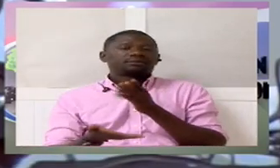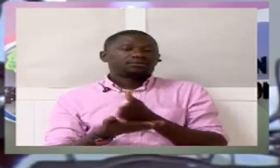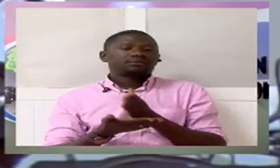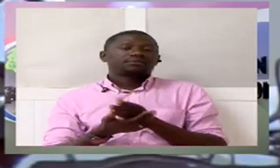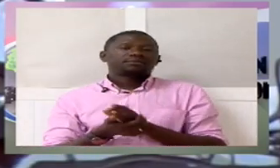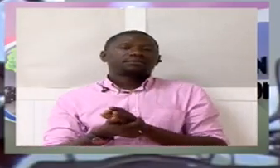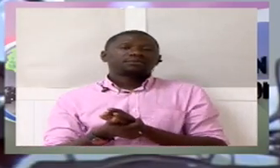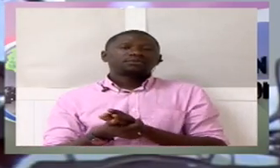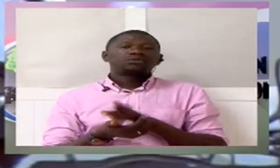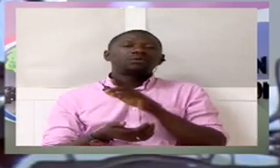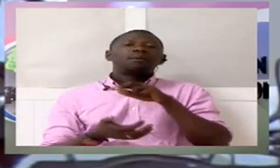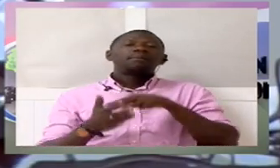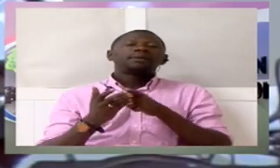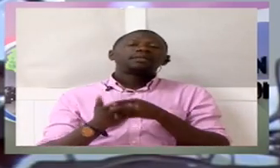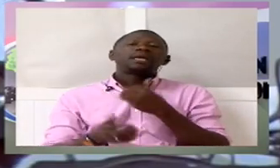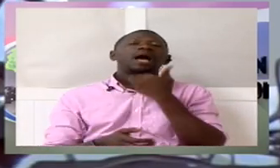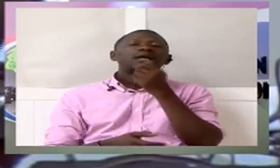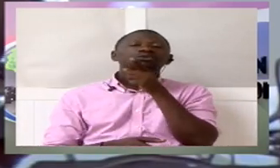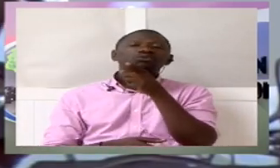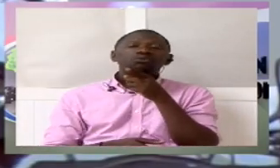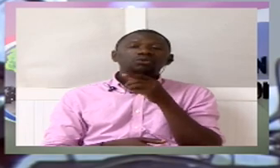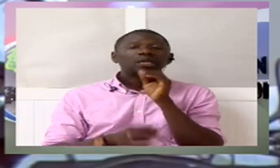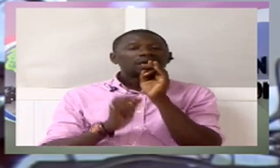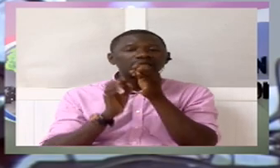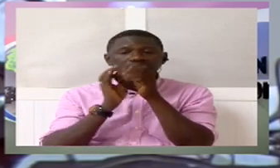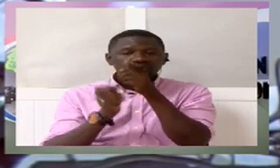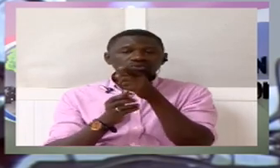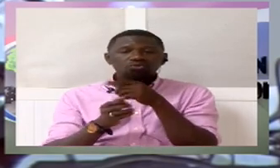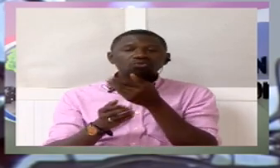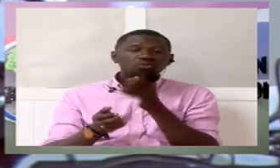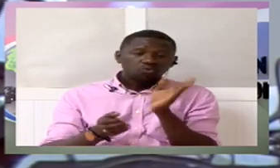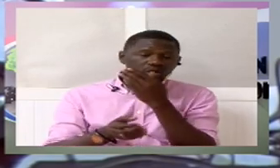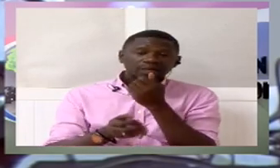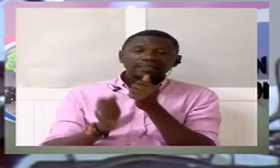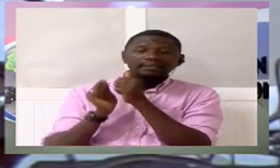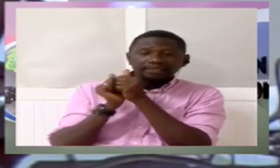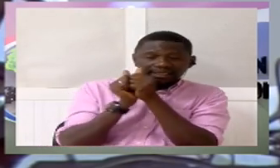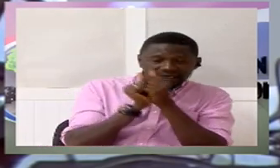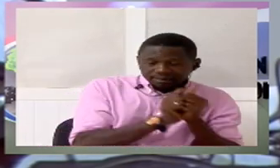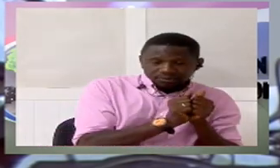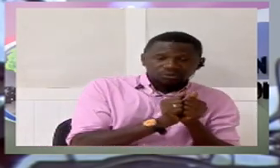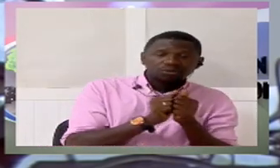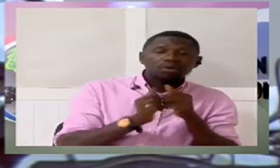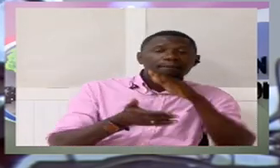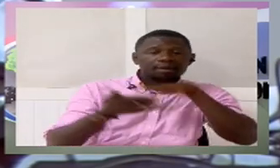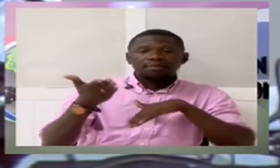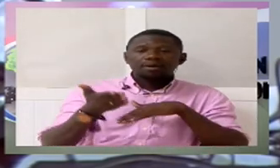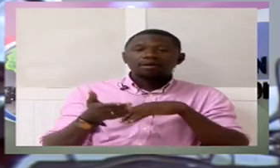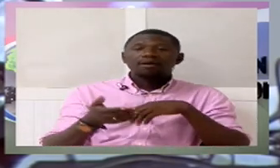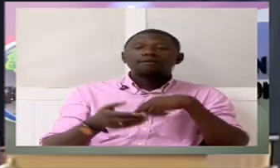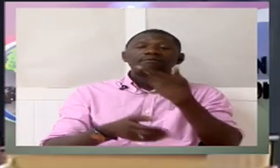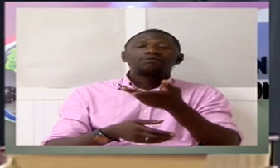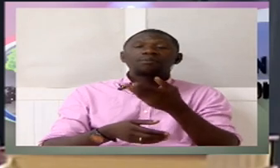he has asked you to go and keep these documents away from the reach of authorities